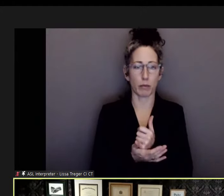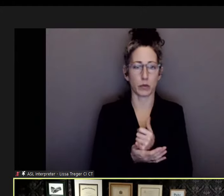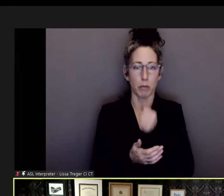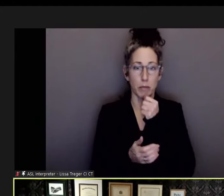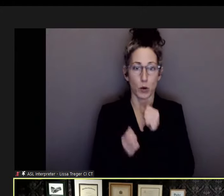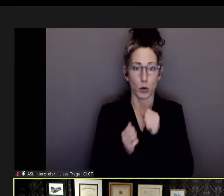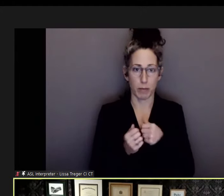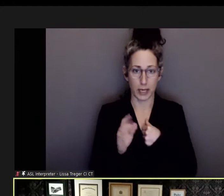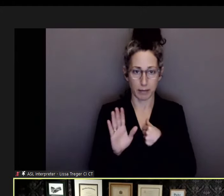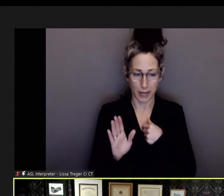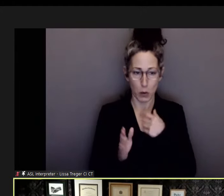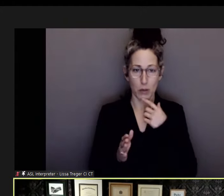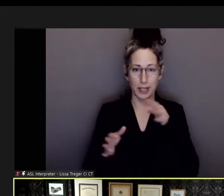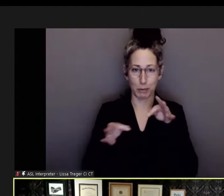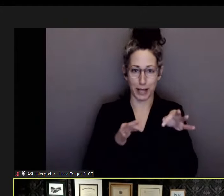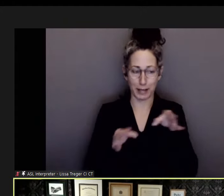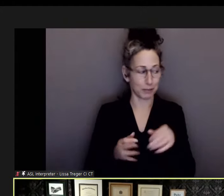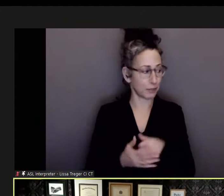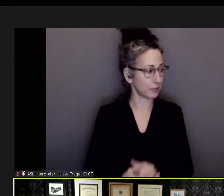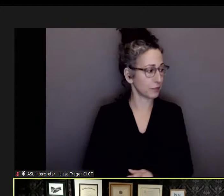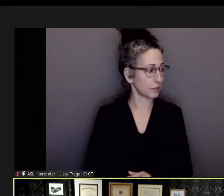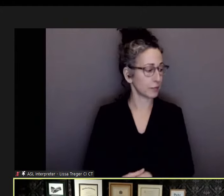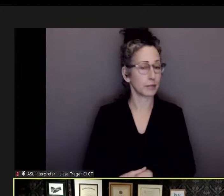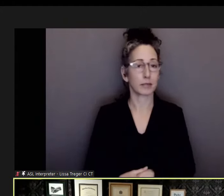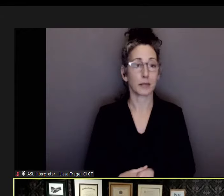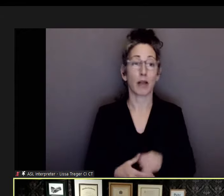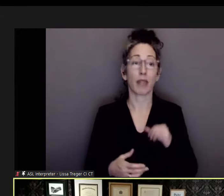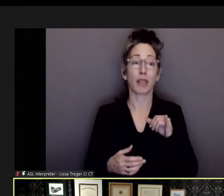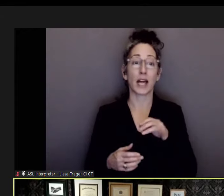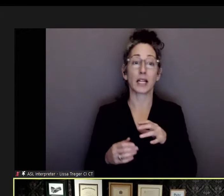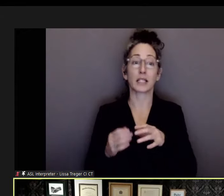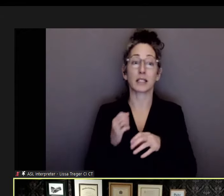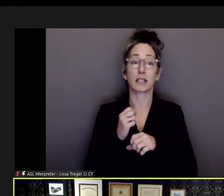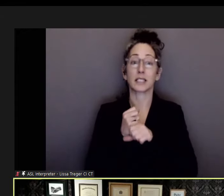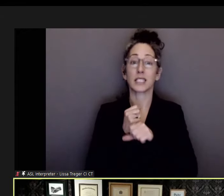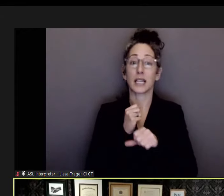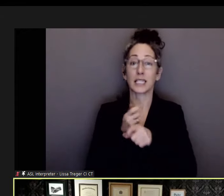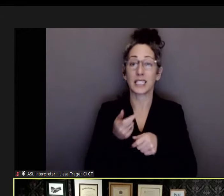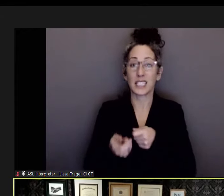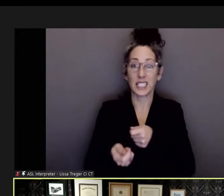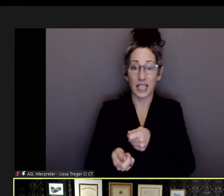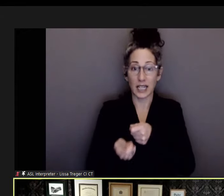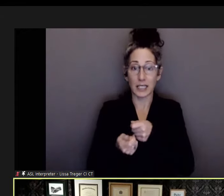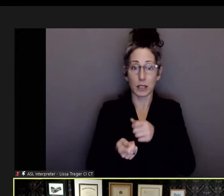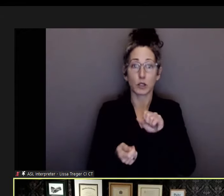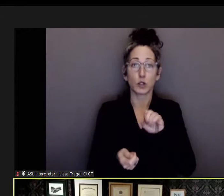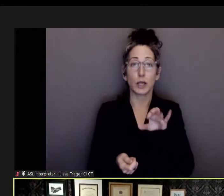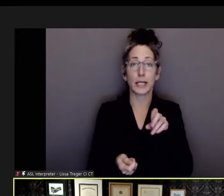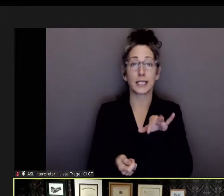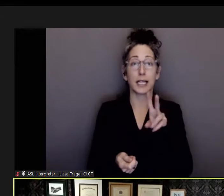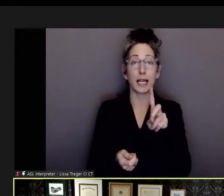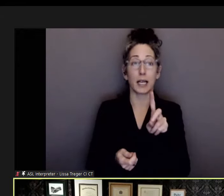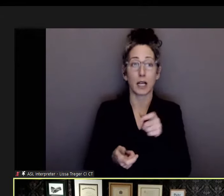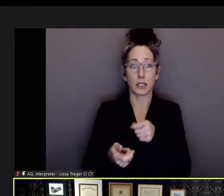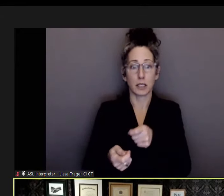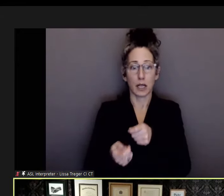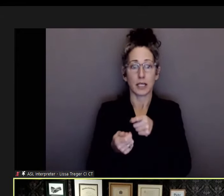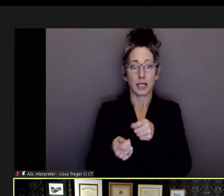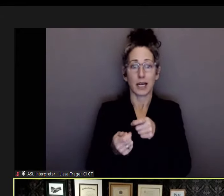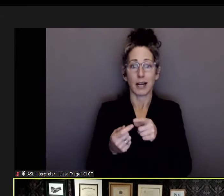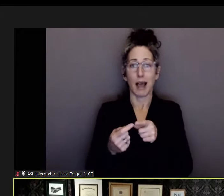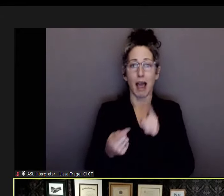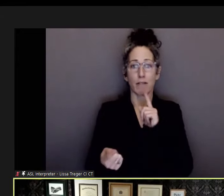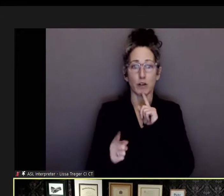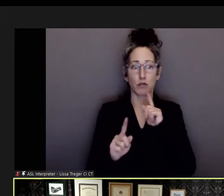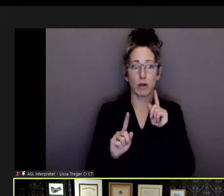please. This is what we'll call solicited local adverse events, reactions, And we define these